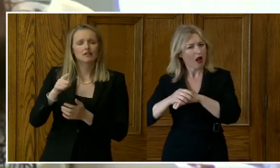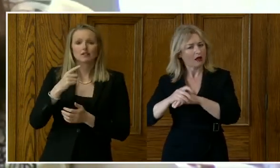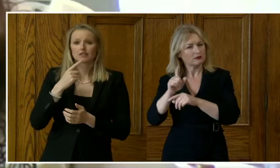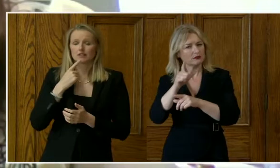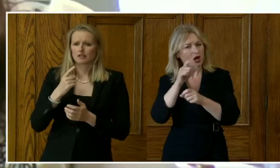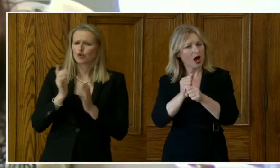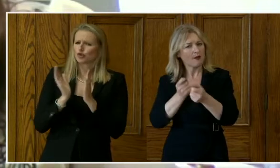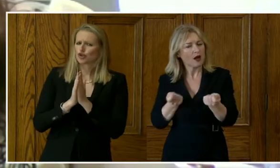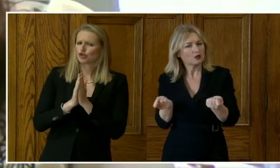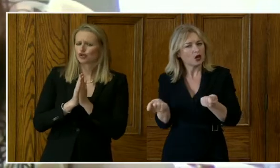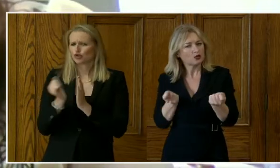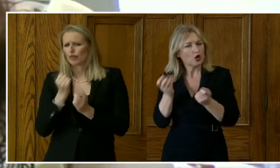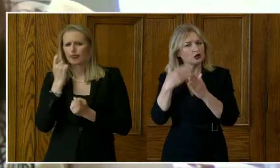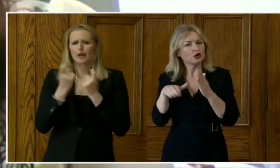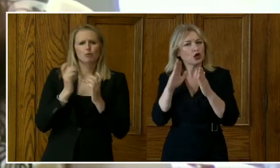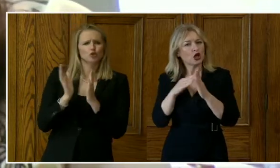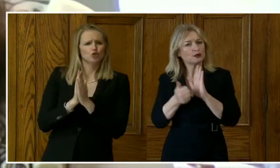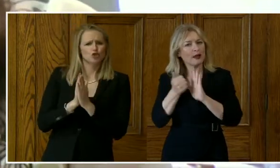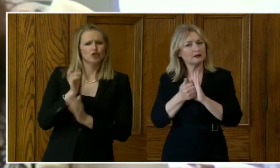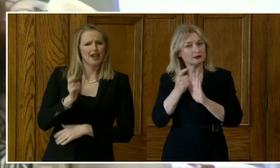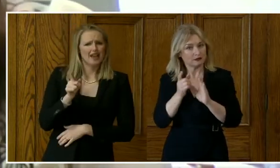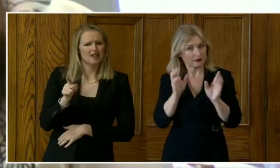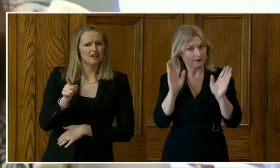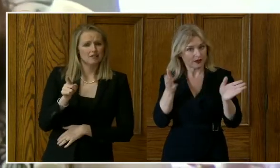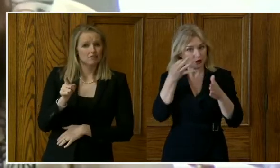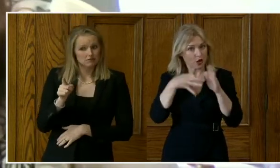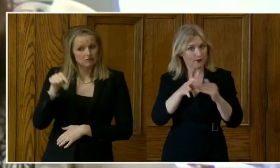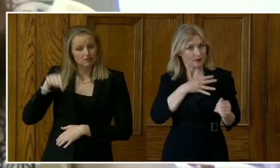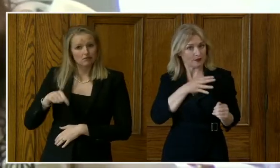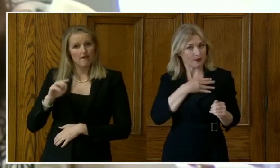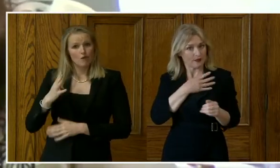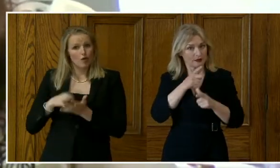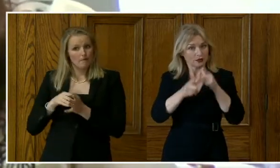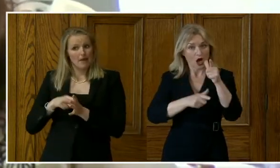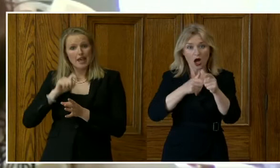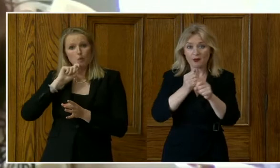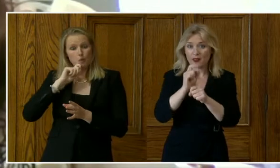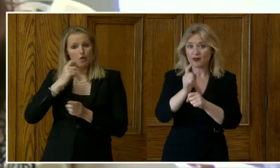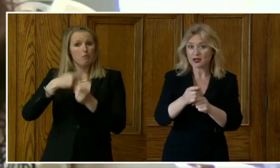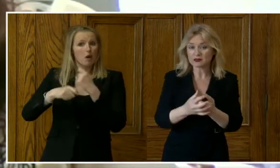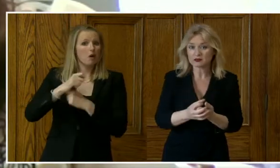well. So I wonder, is that something that the executive has discussed as part of these measures to lift some